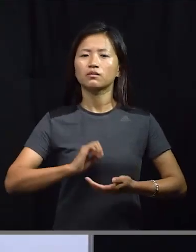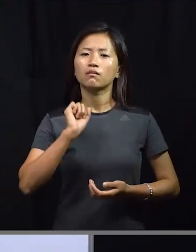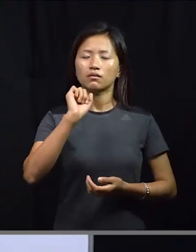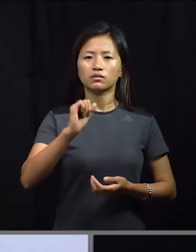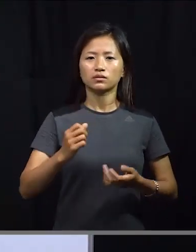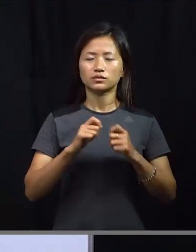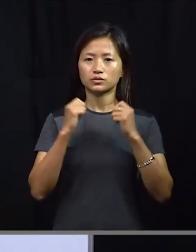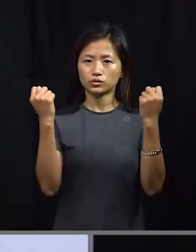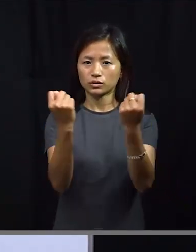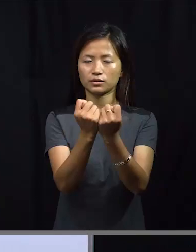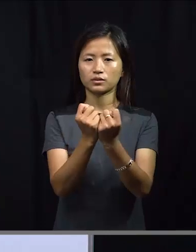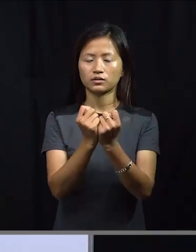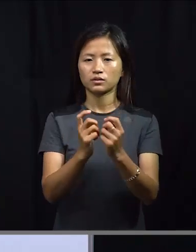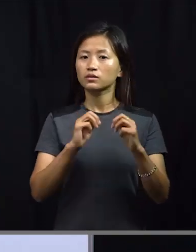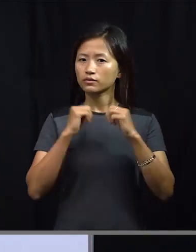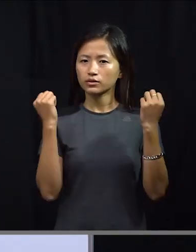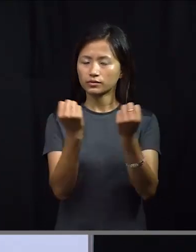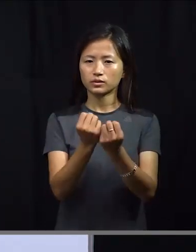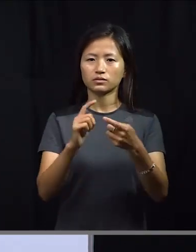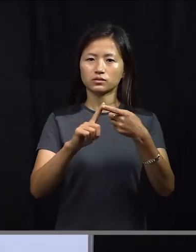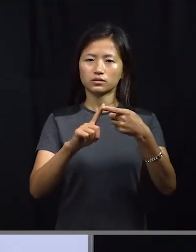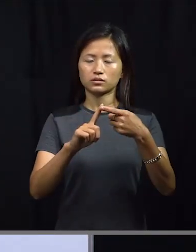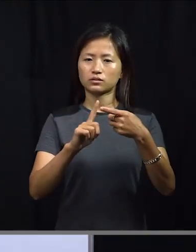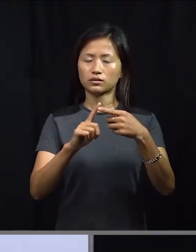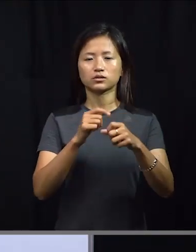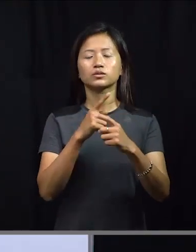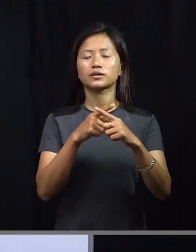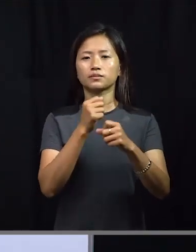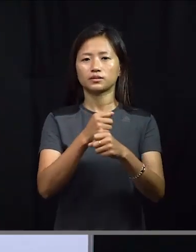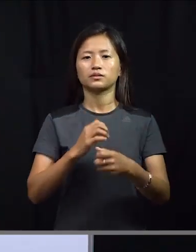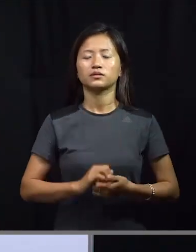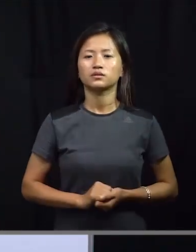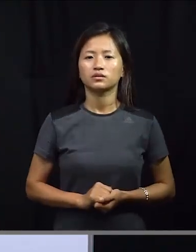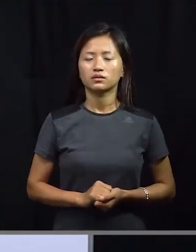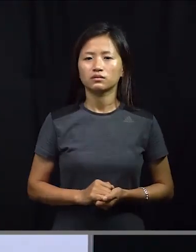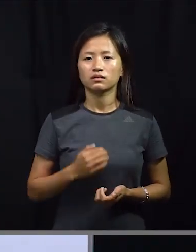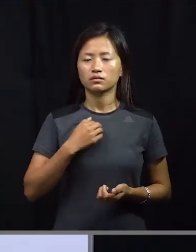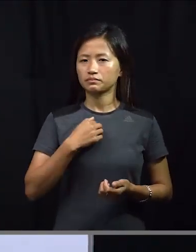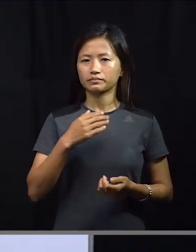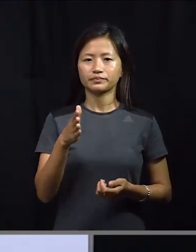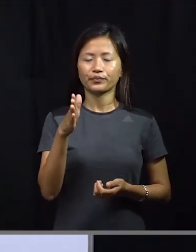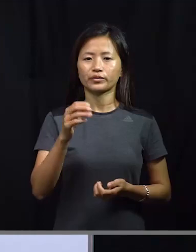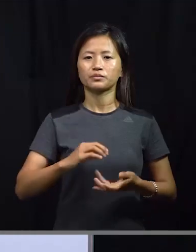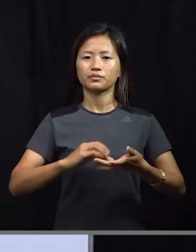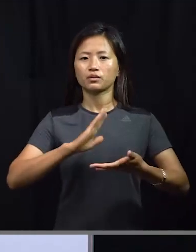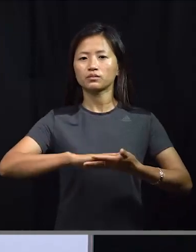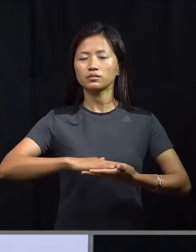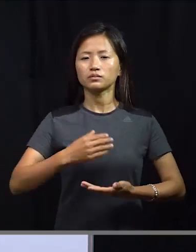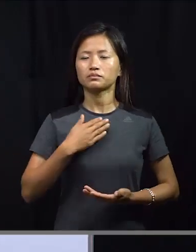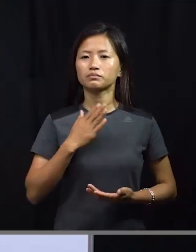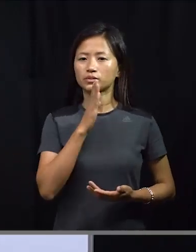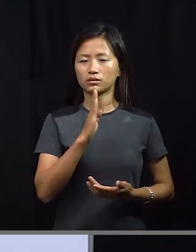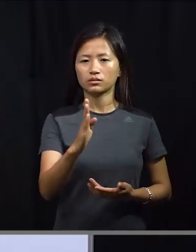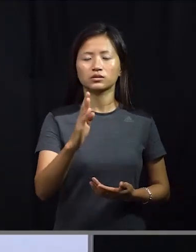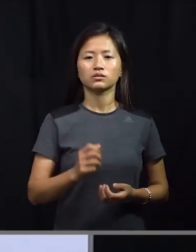have tribal exogamy or tribe exogamy. If we have tribe exogamy, I cannot marry a person belonging to